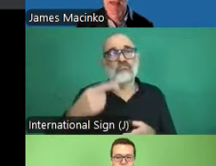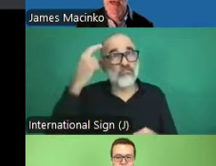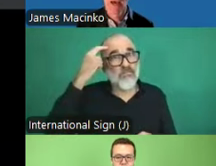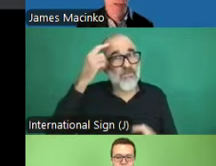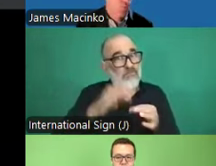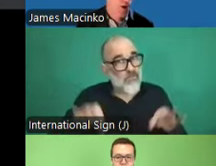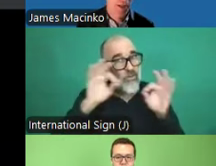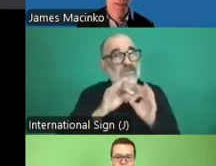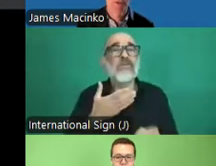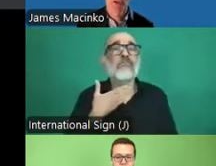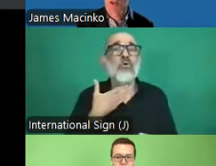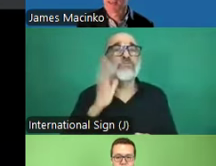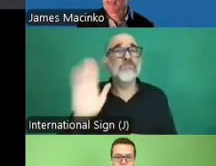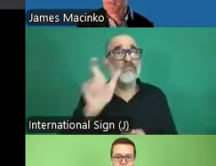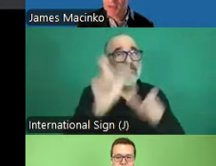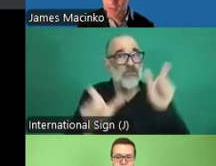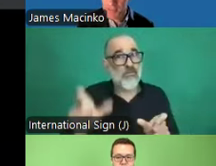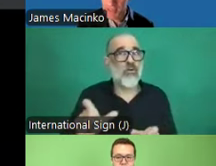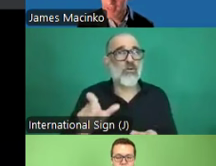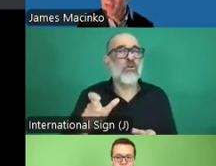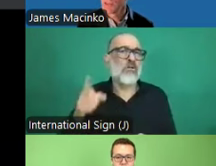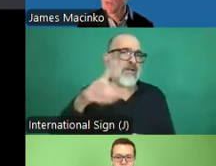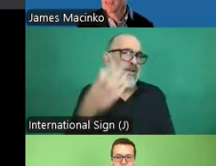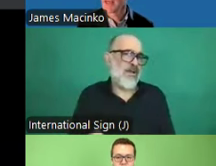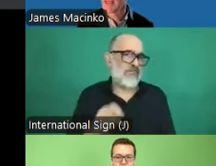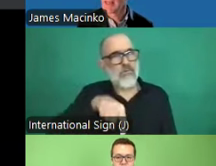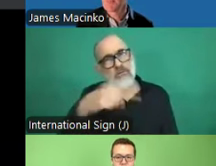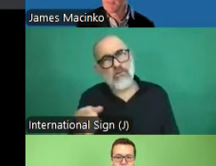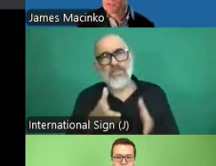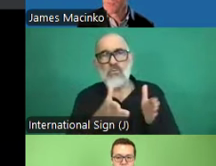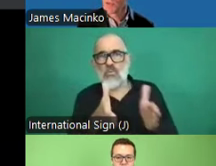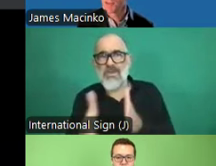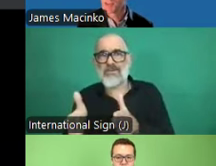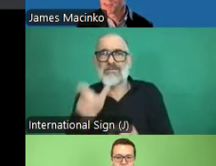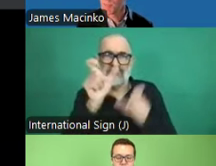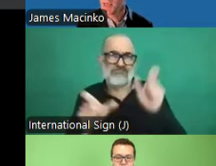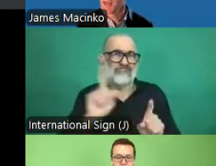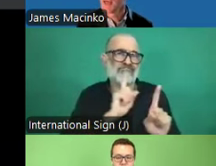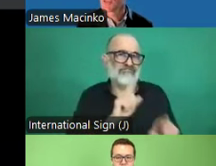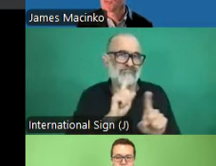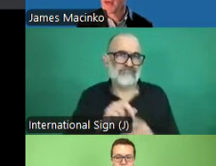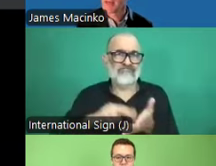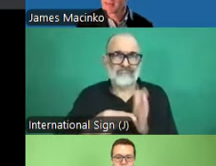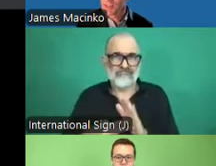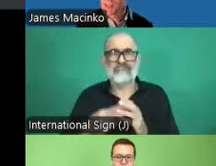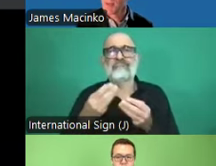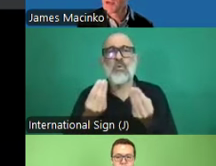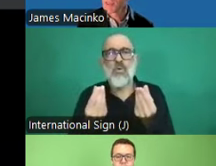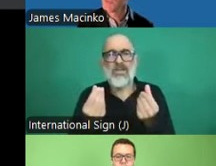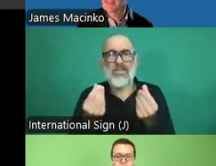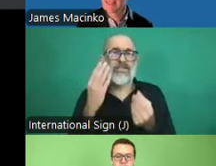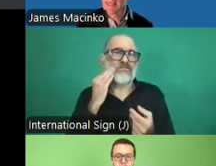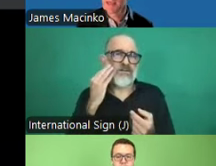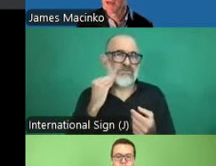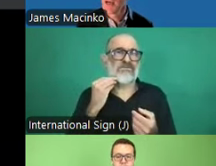had, as well as using qualitative and other data to really let people's voices speak so that decision makers